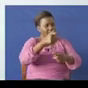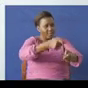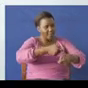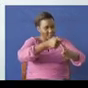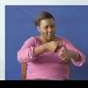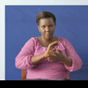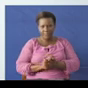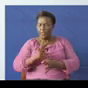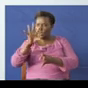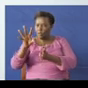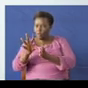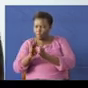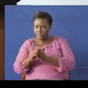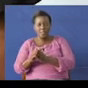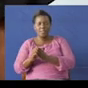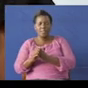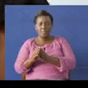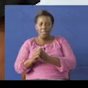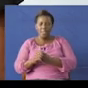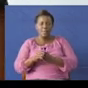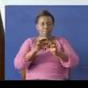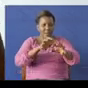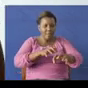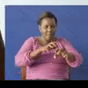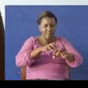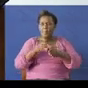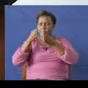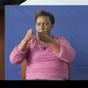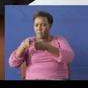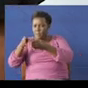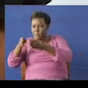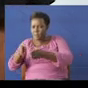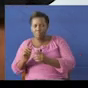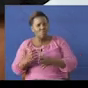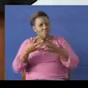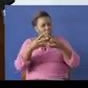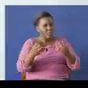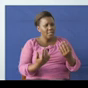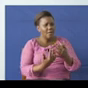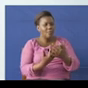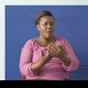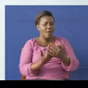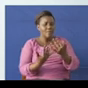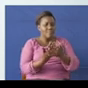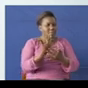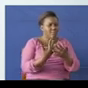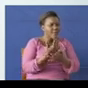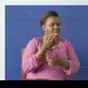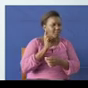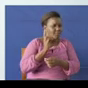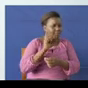of biodiversity, increased mortality of human and animal species, disappearance of